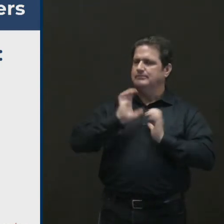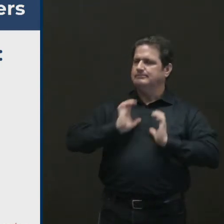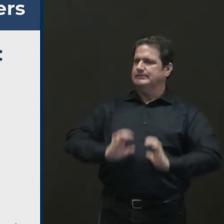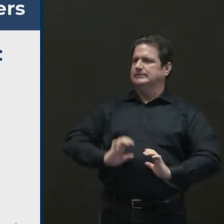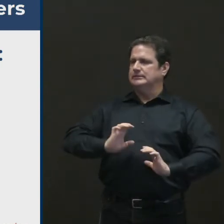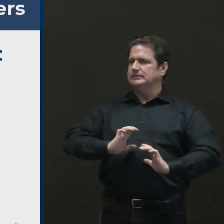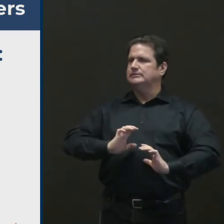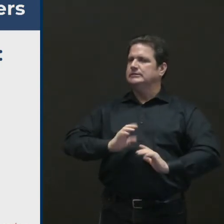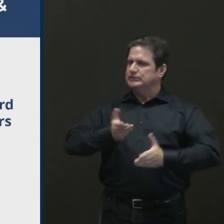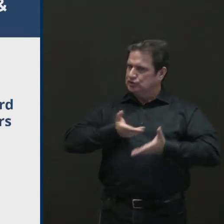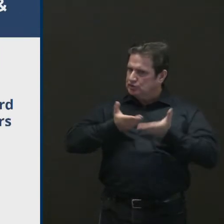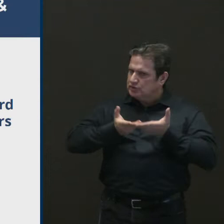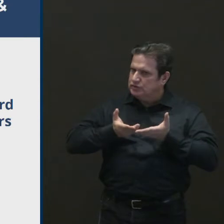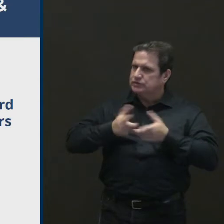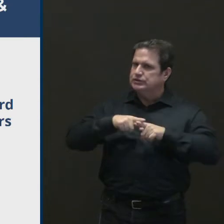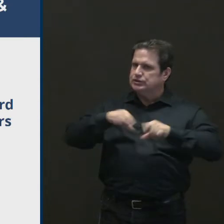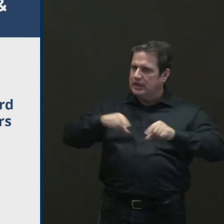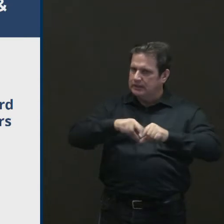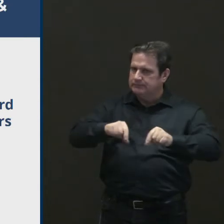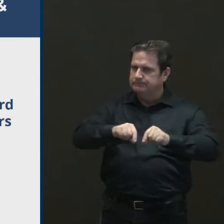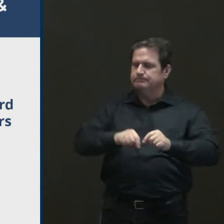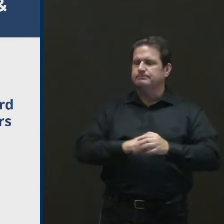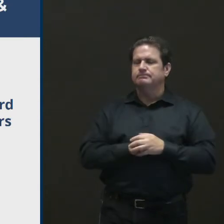to this point. You can go to the next slide.